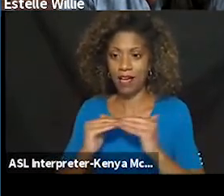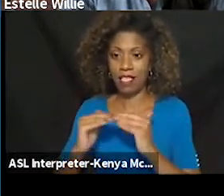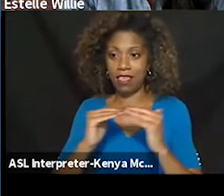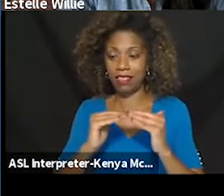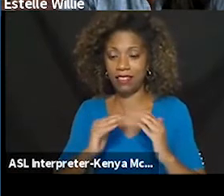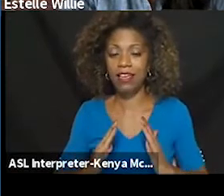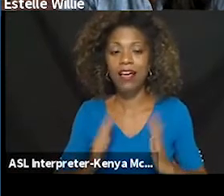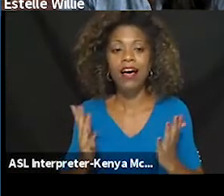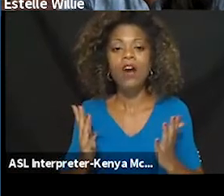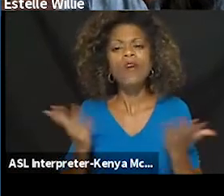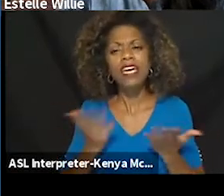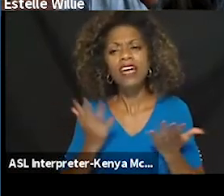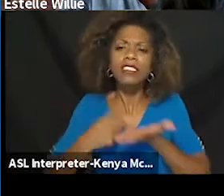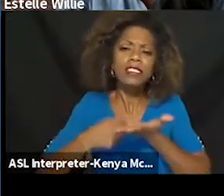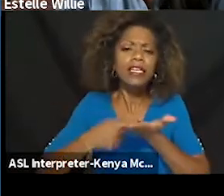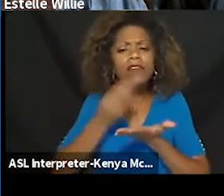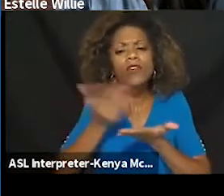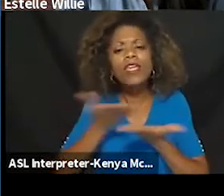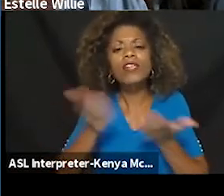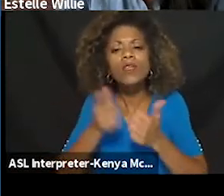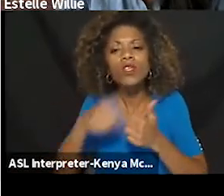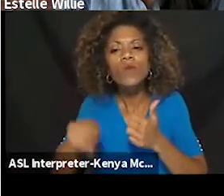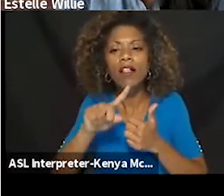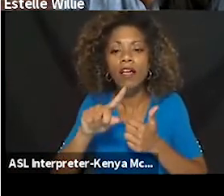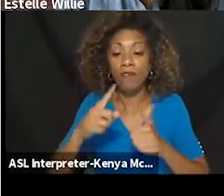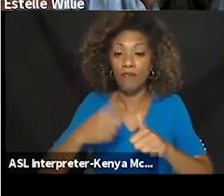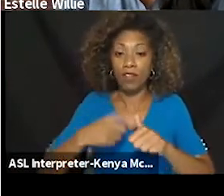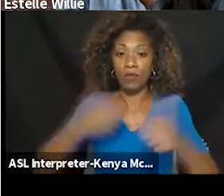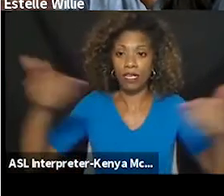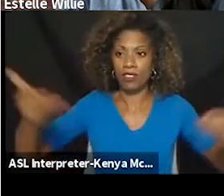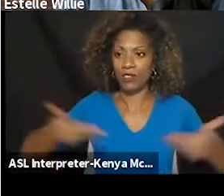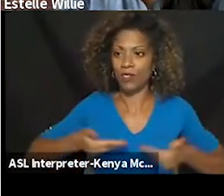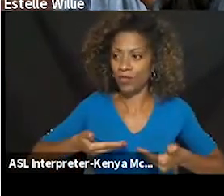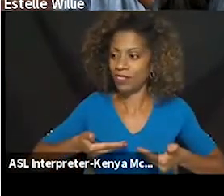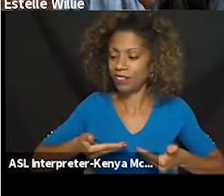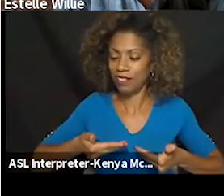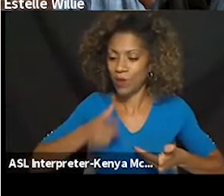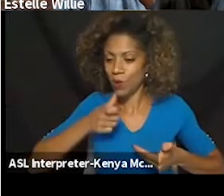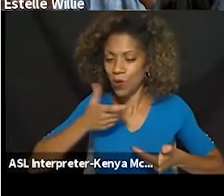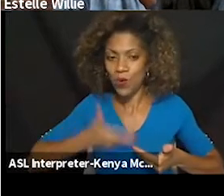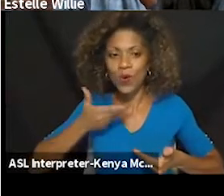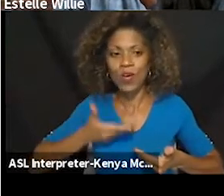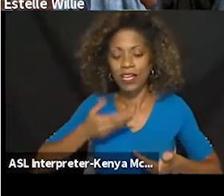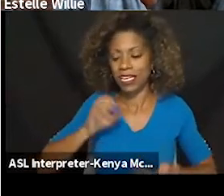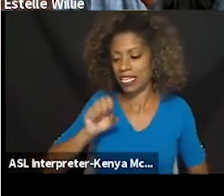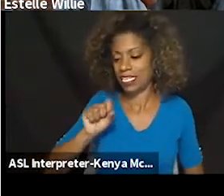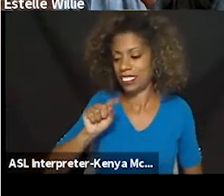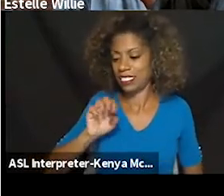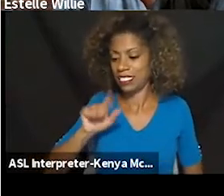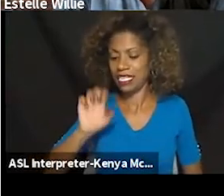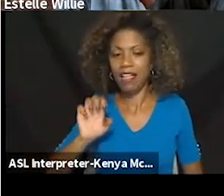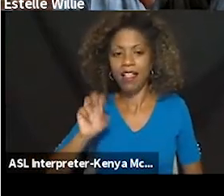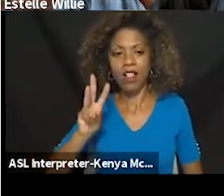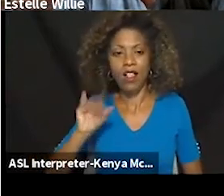couple things, but first, before we get started, I just want to introduce ourselves. My name is Estelle Willie. I work at the